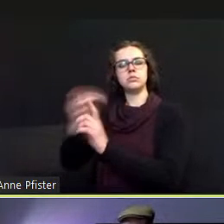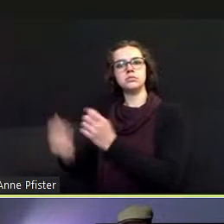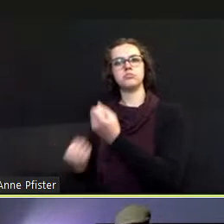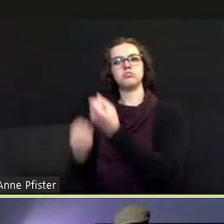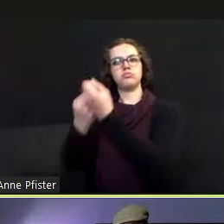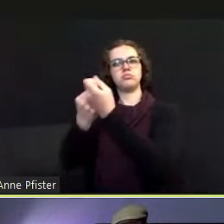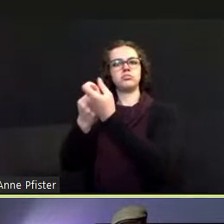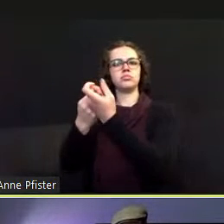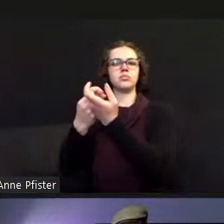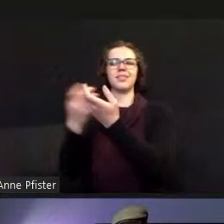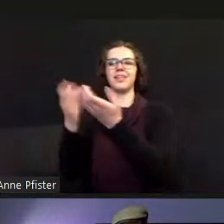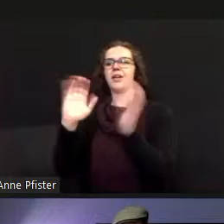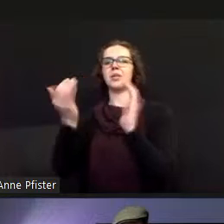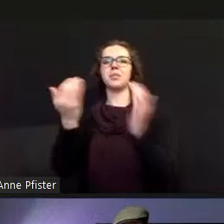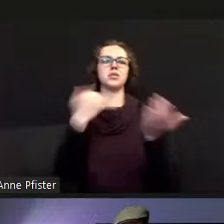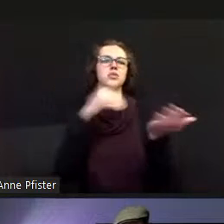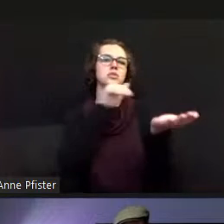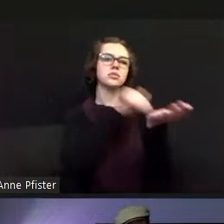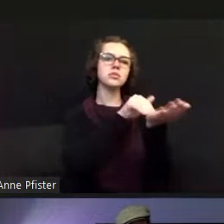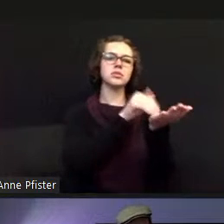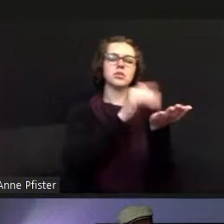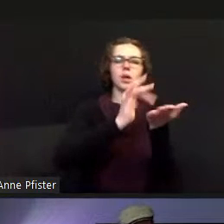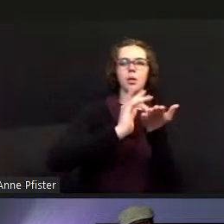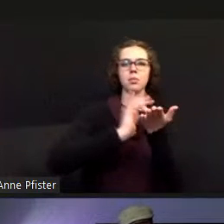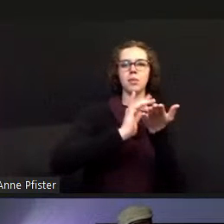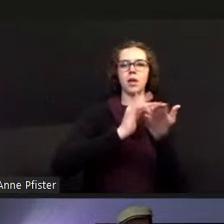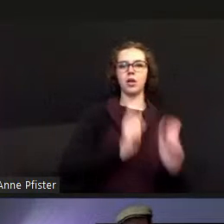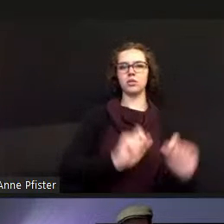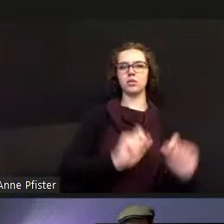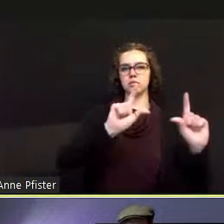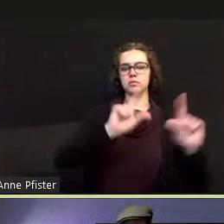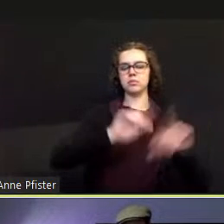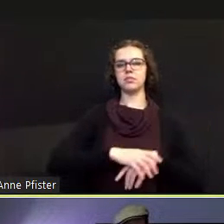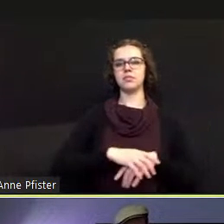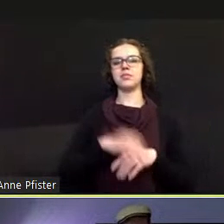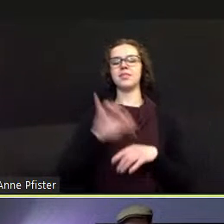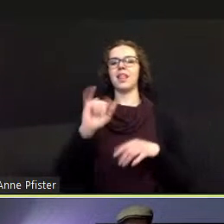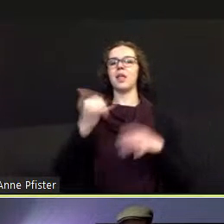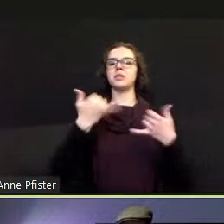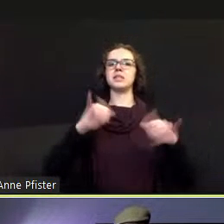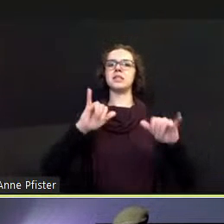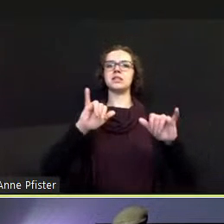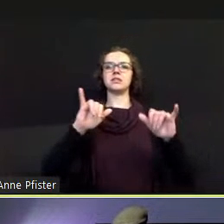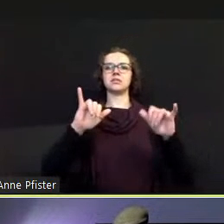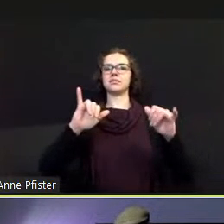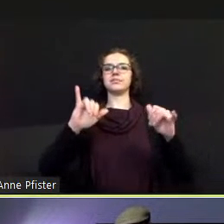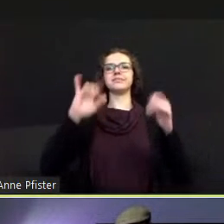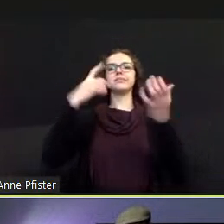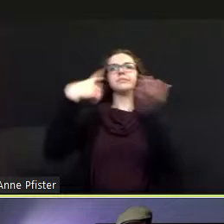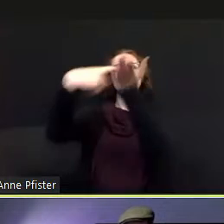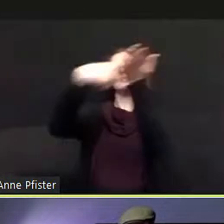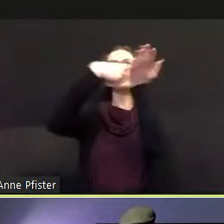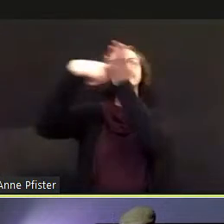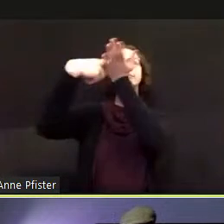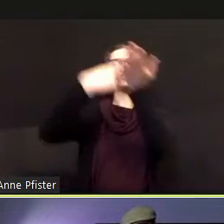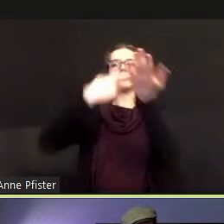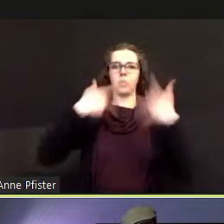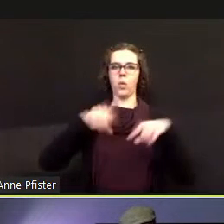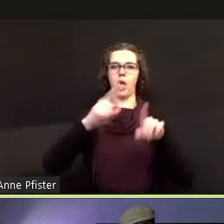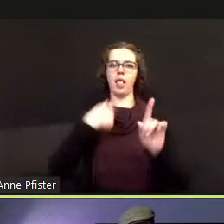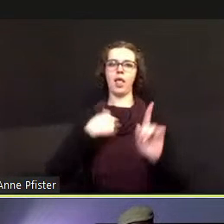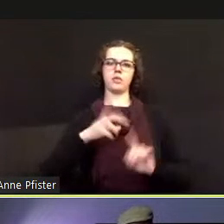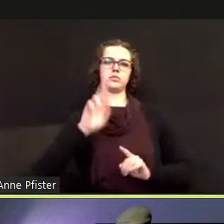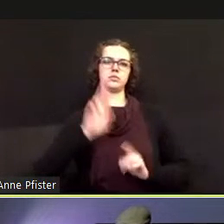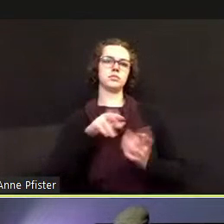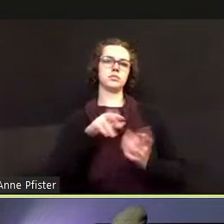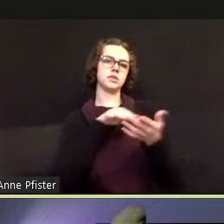or medical model. And so that was in the air as I was taking my ASL classes at Rochester. And I was